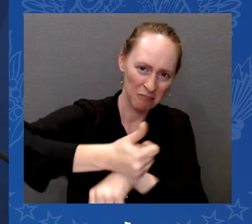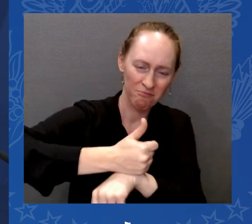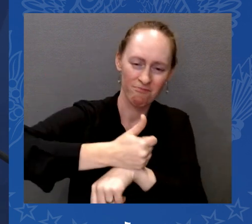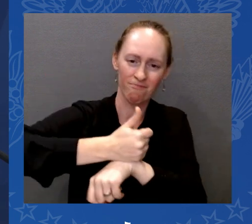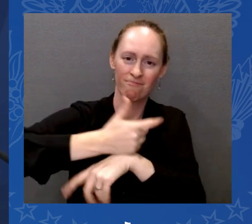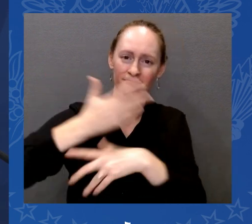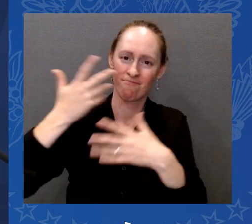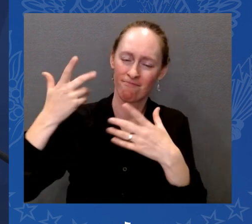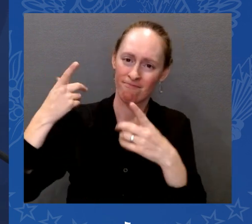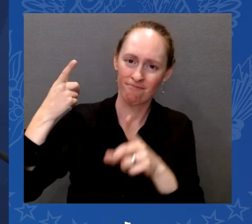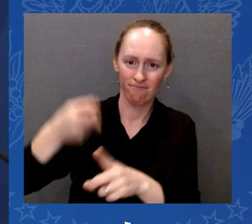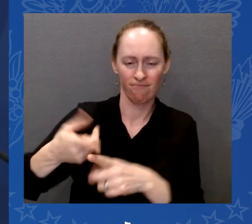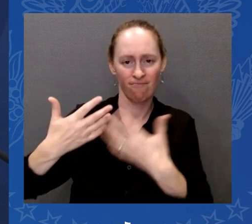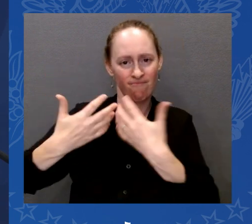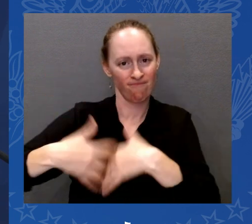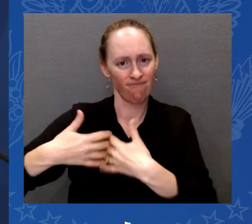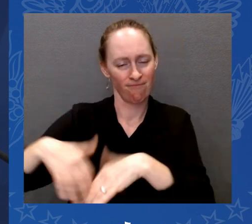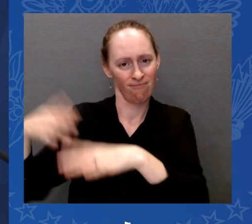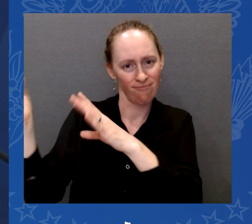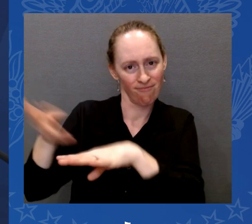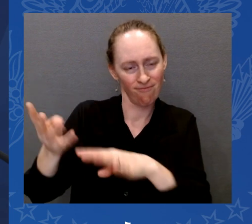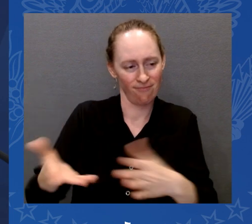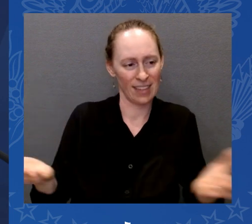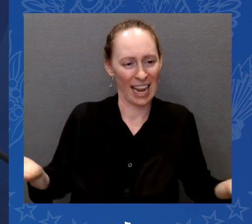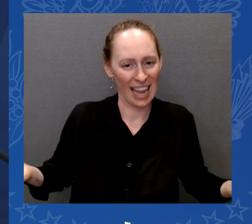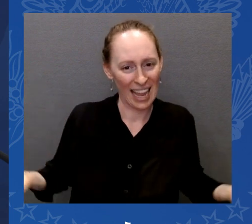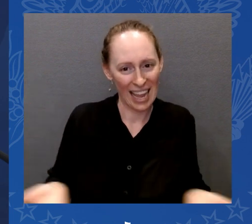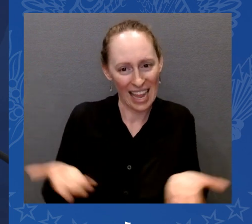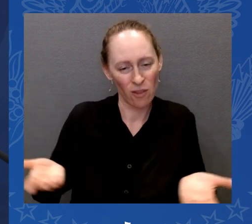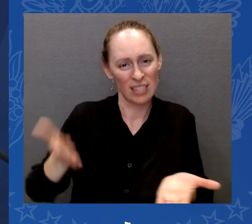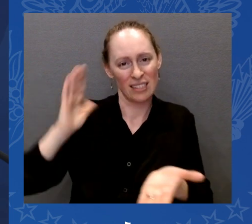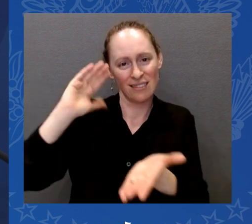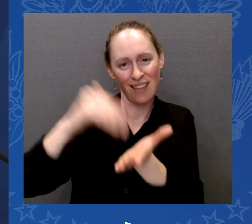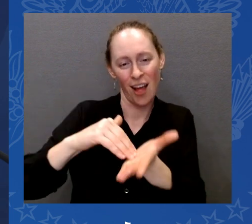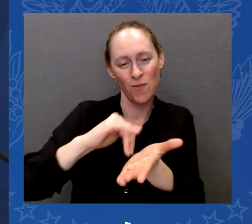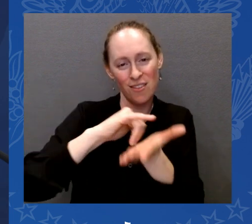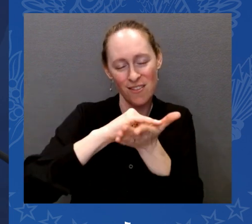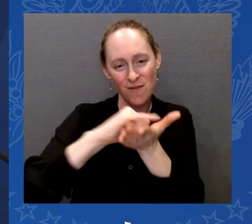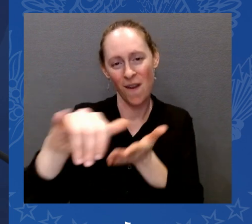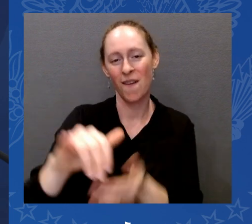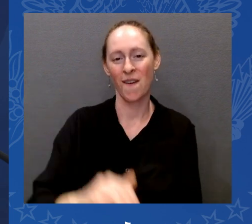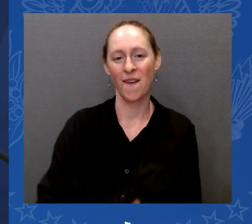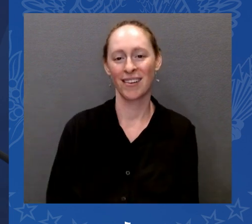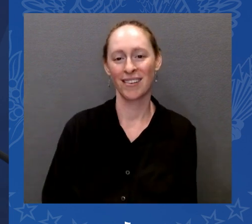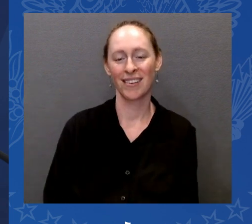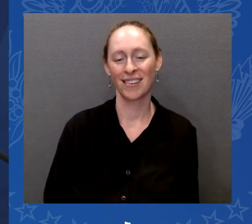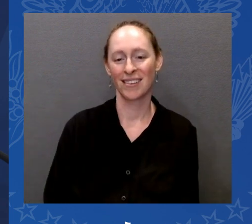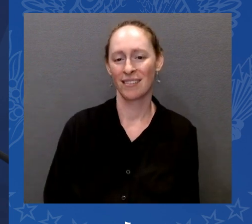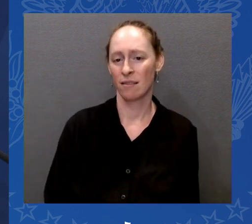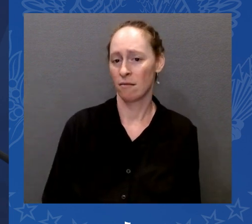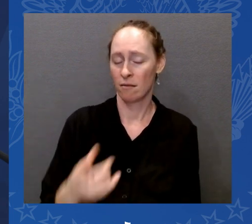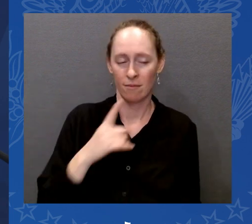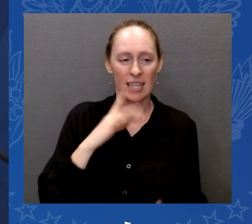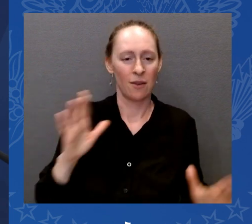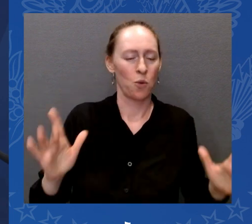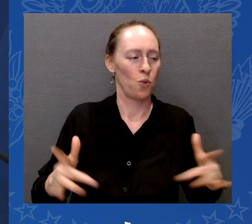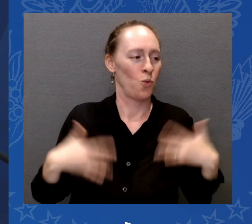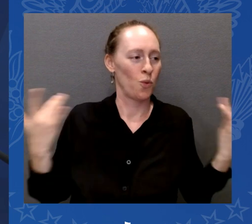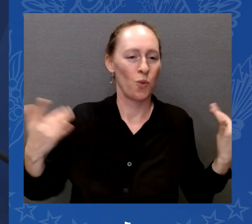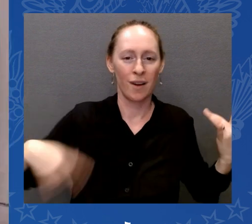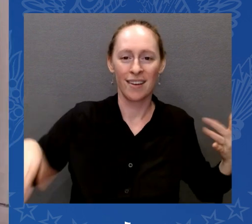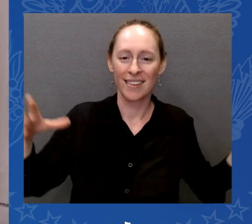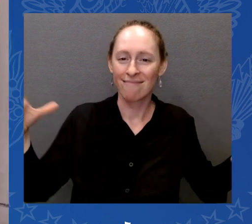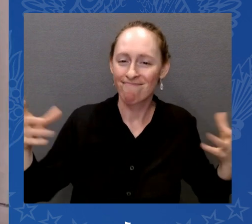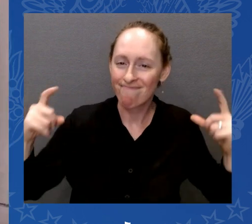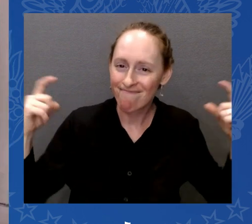in Central New York. In short, folks, this is a great day for Central New York and a great day